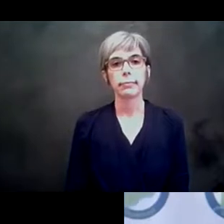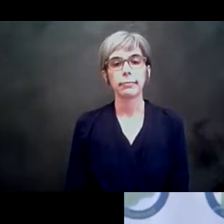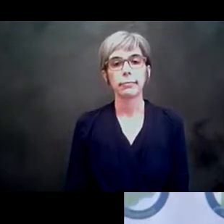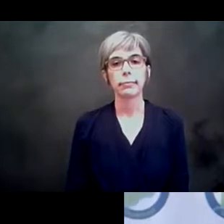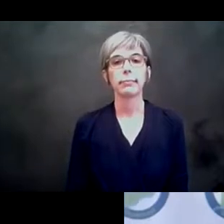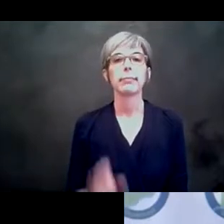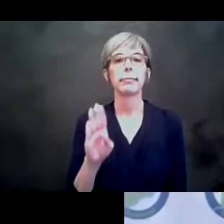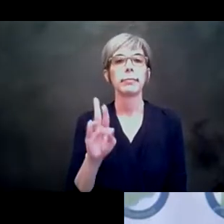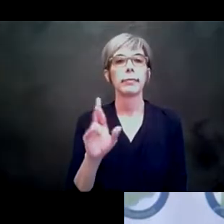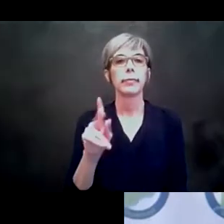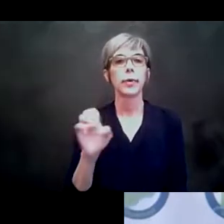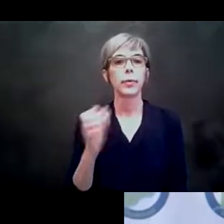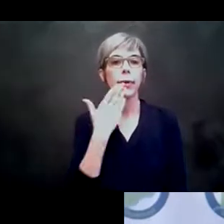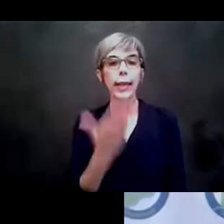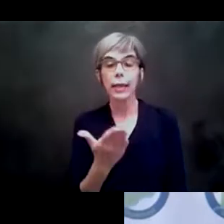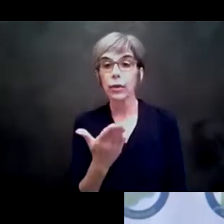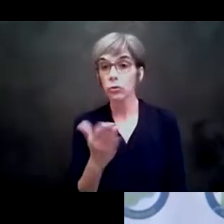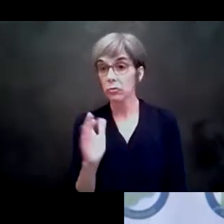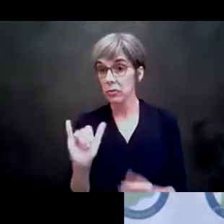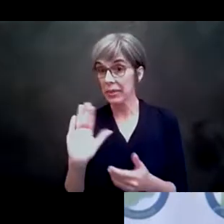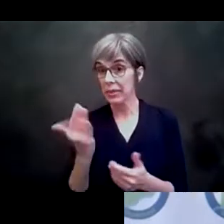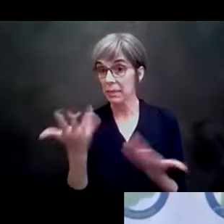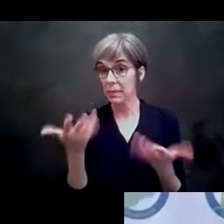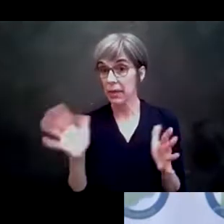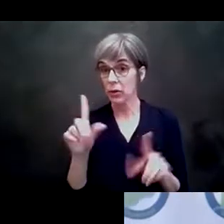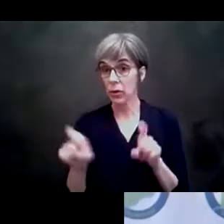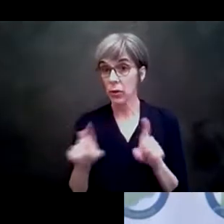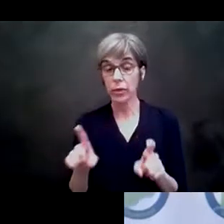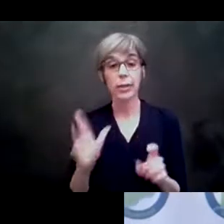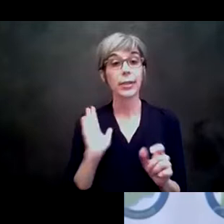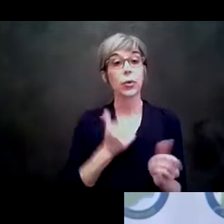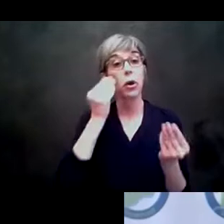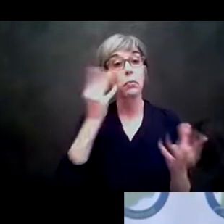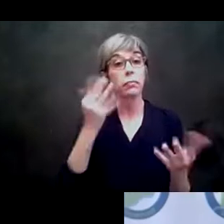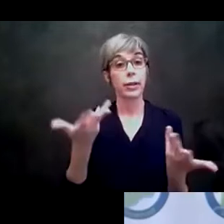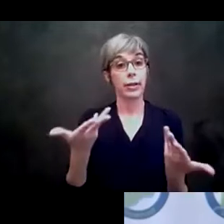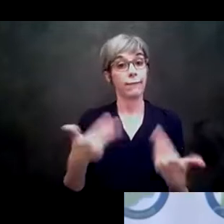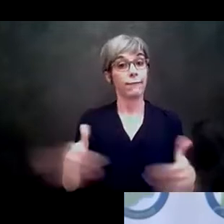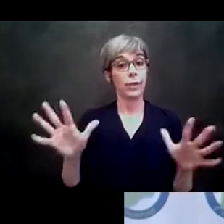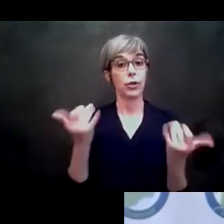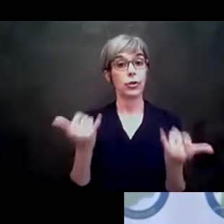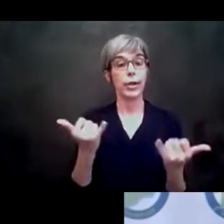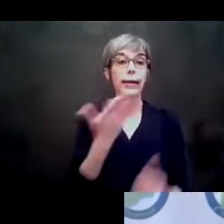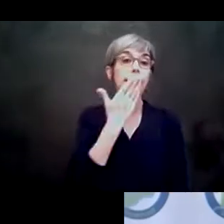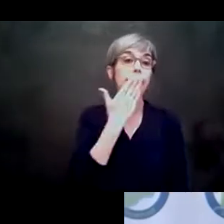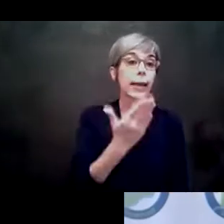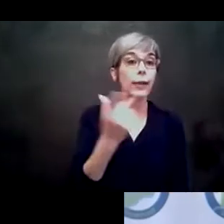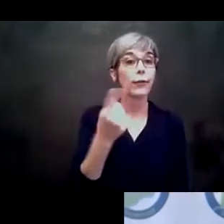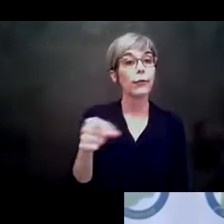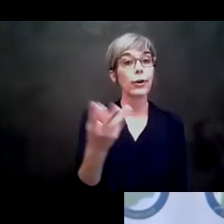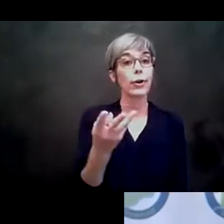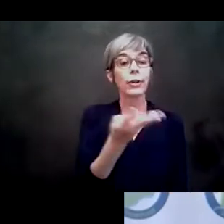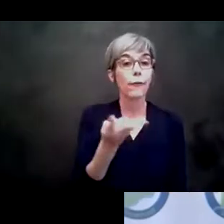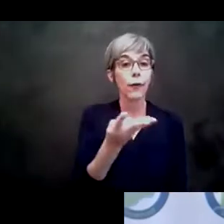Thank you. Seeing no additional questions, we will be concluding the briefing for today. Thank you to the partners who joined Ed and Nita today. So Lisa